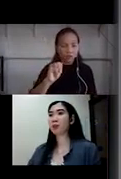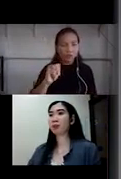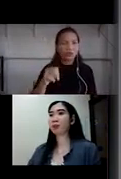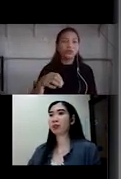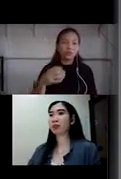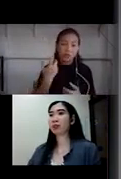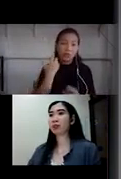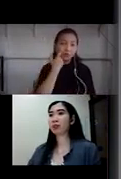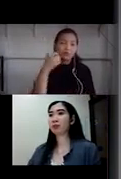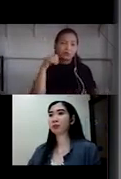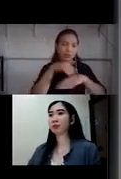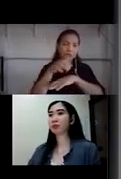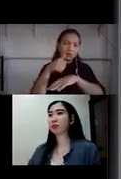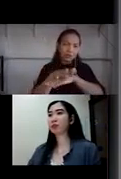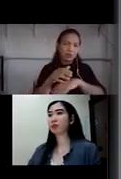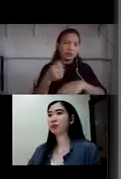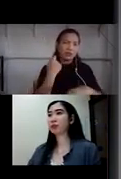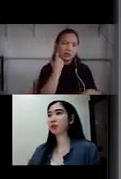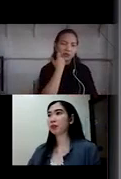marcelpaya@gmail.com.